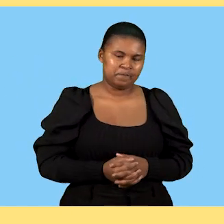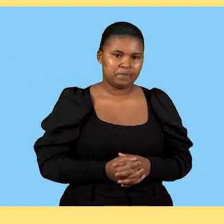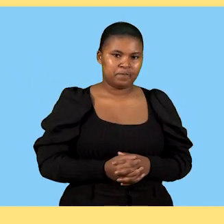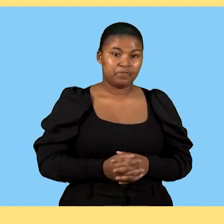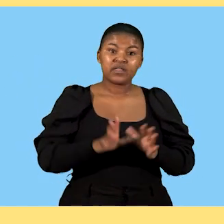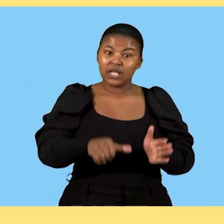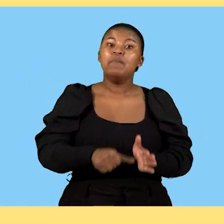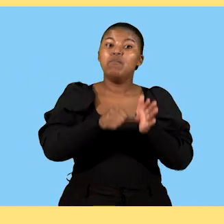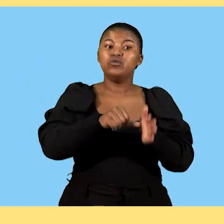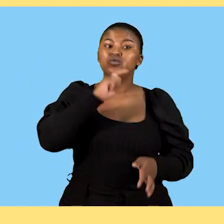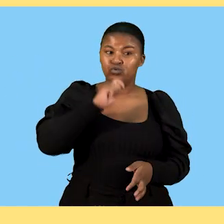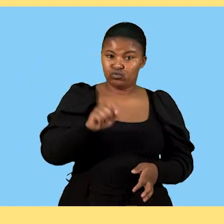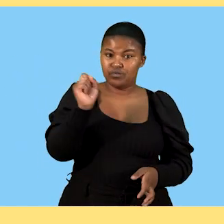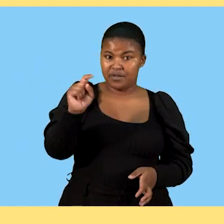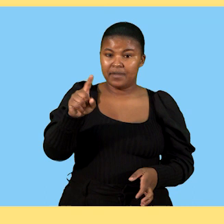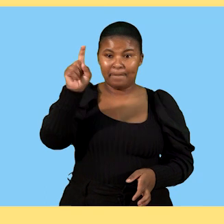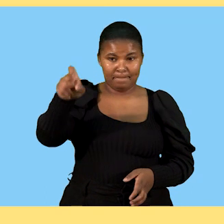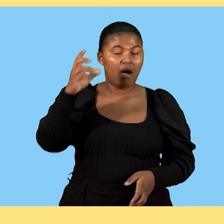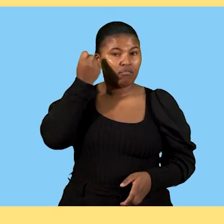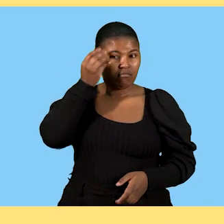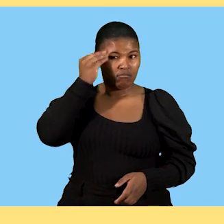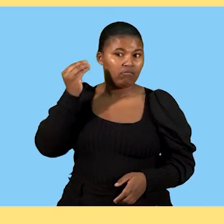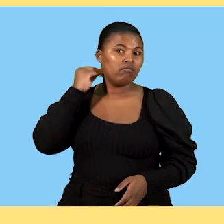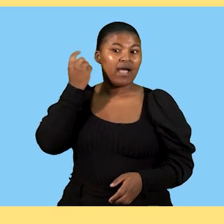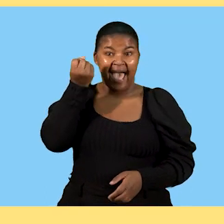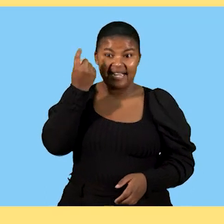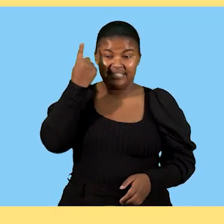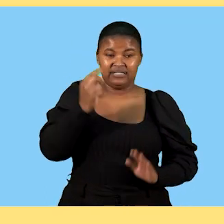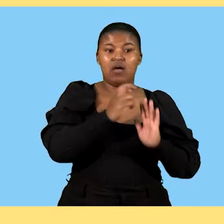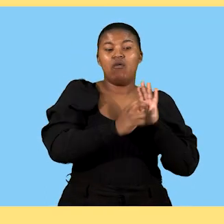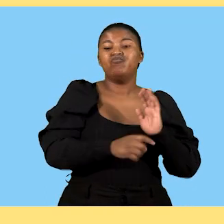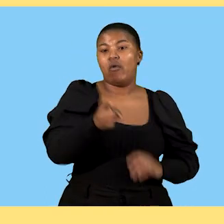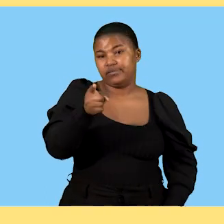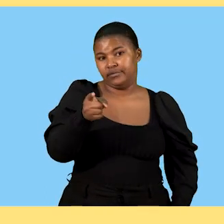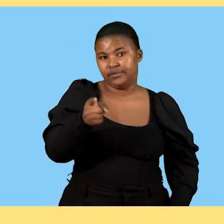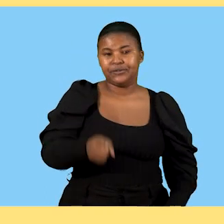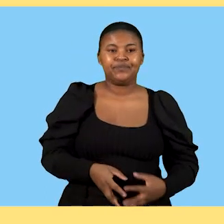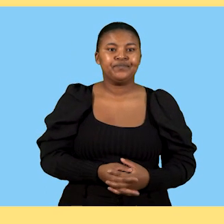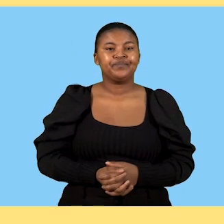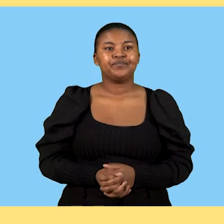6,500. Very important that you understand this principle.